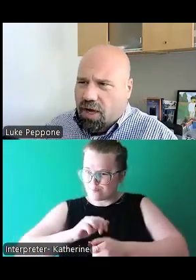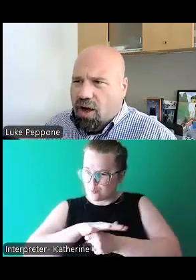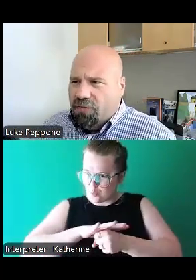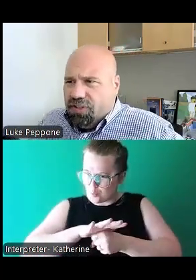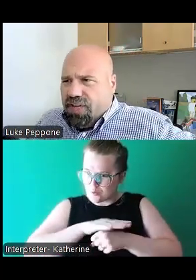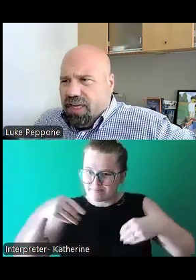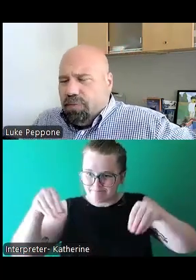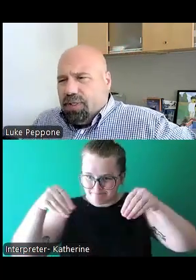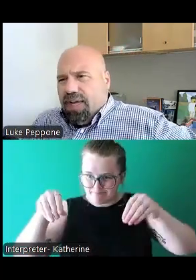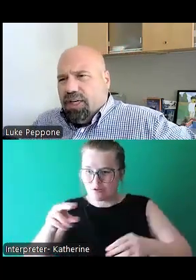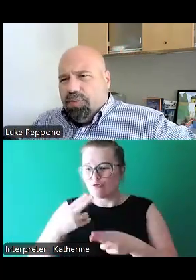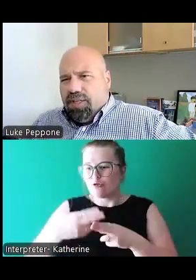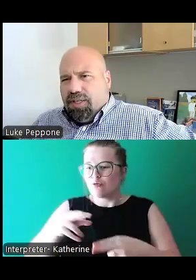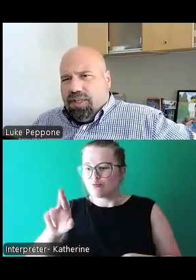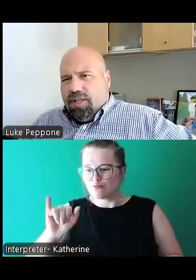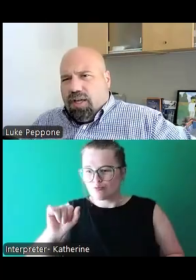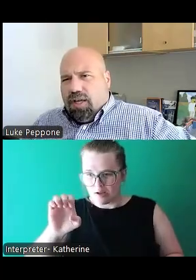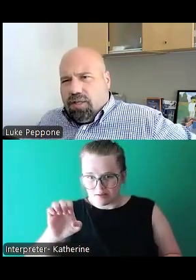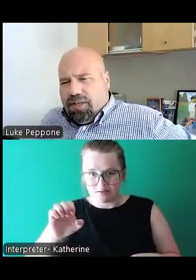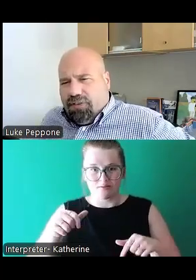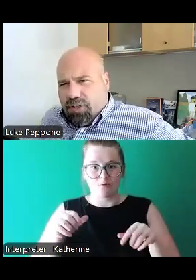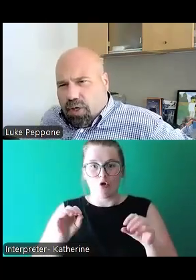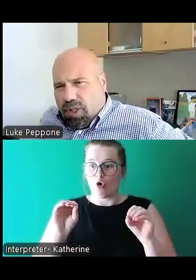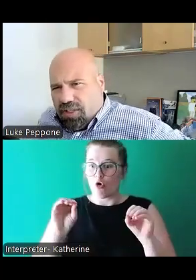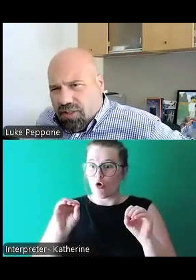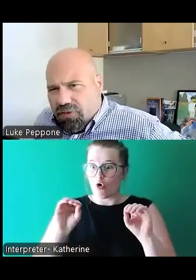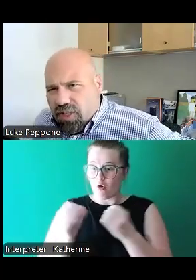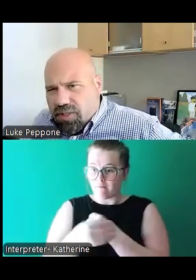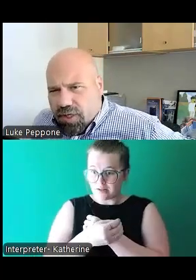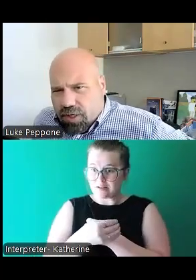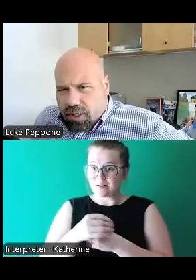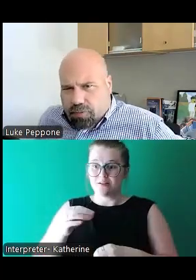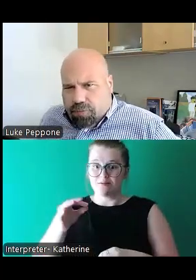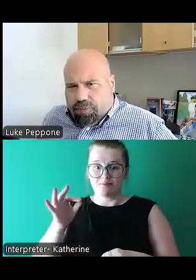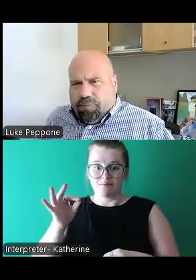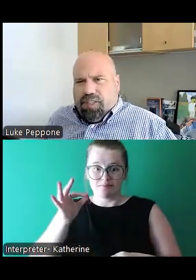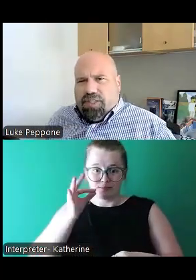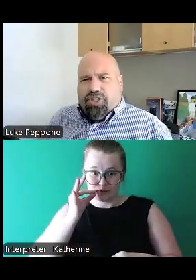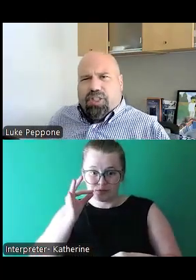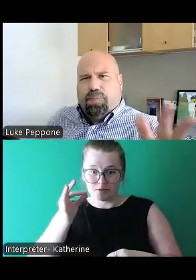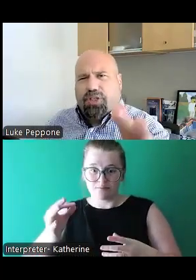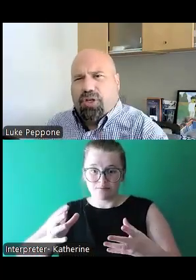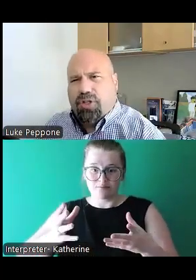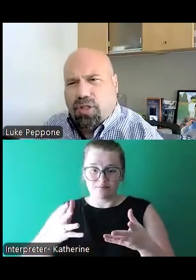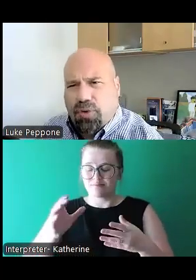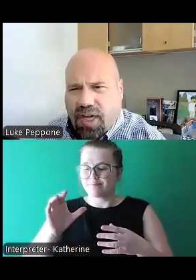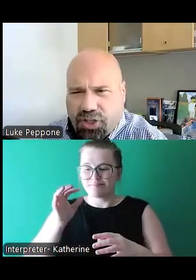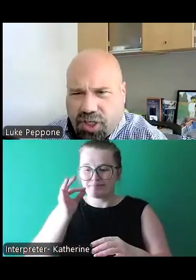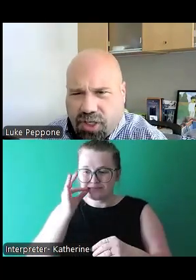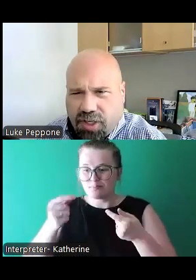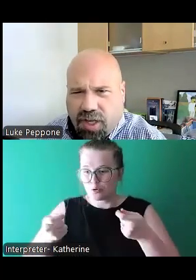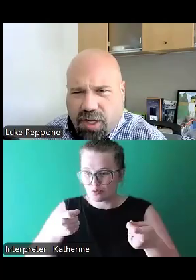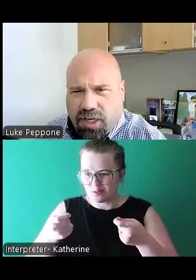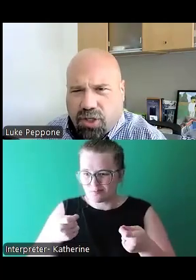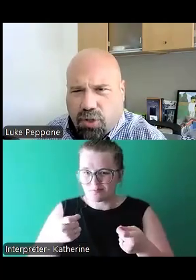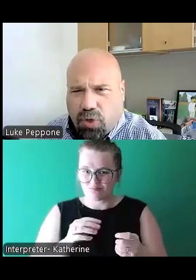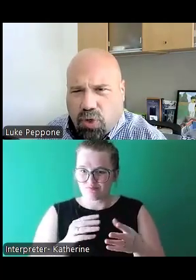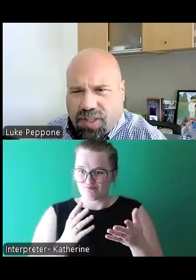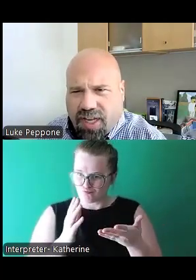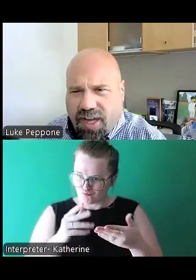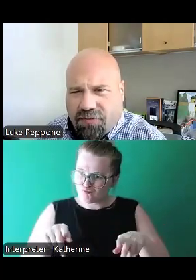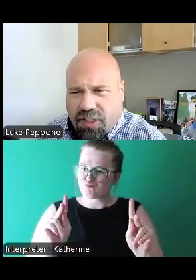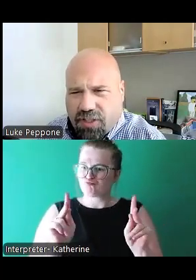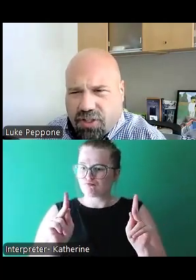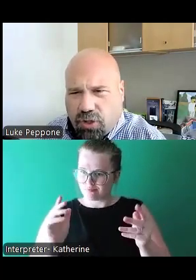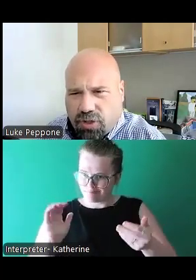have Office of Cannabis Management is giving us our blessing for this. This is just a picture of their location. Nice little room